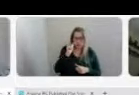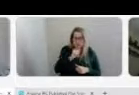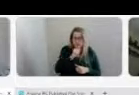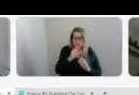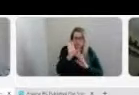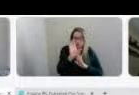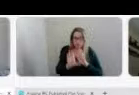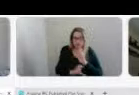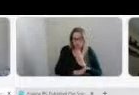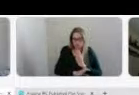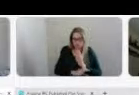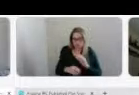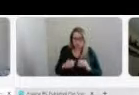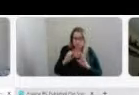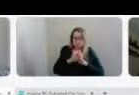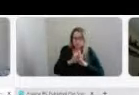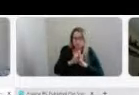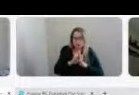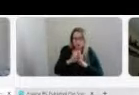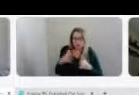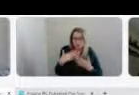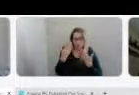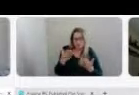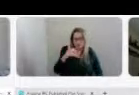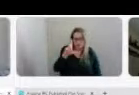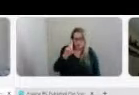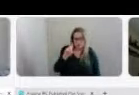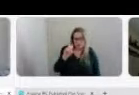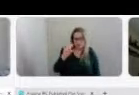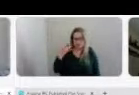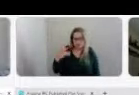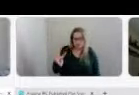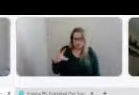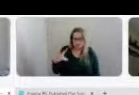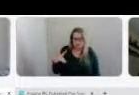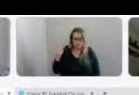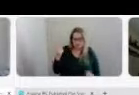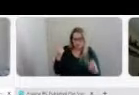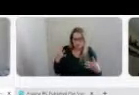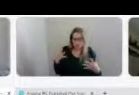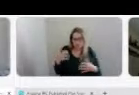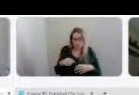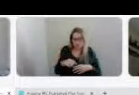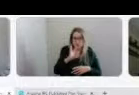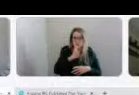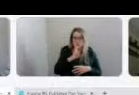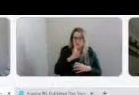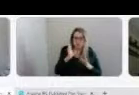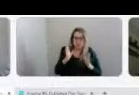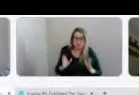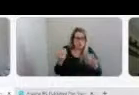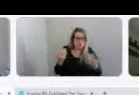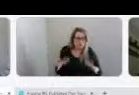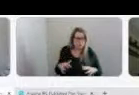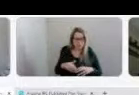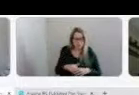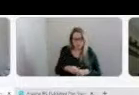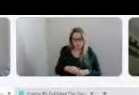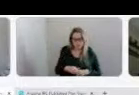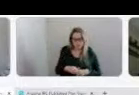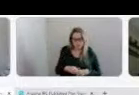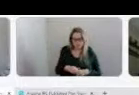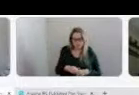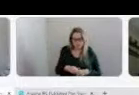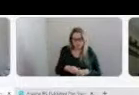one glaring example of this is the proposed ld17 as so many speakers have pointed out already i'm still in the meeting and i'm